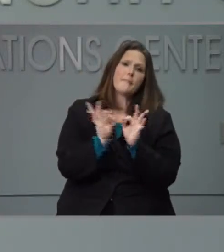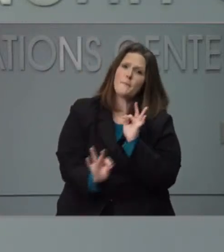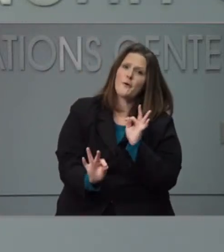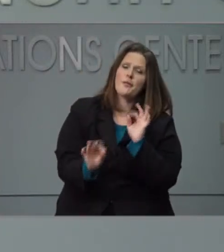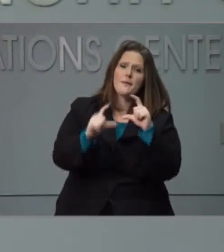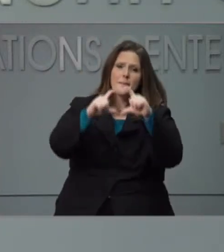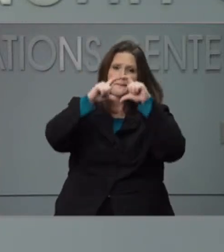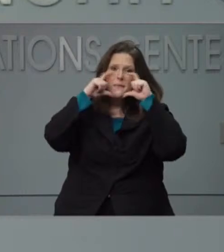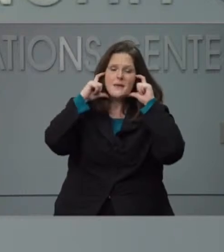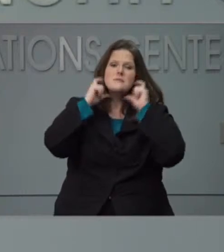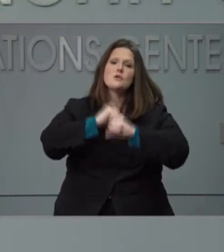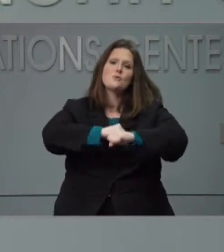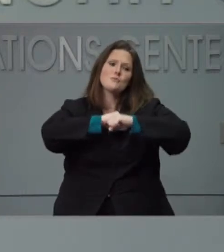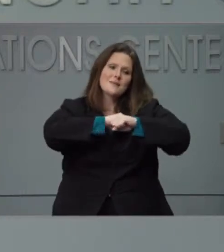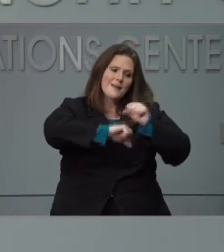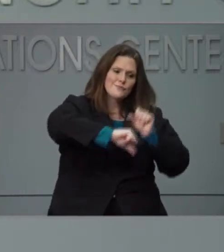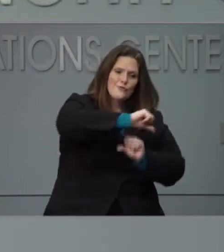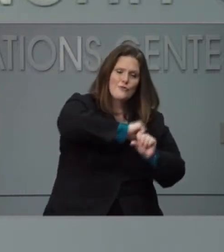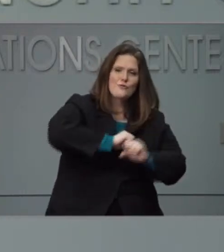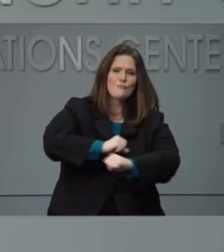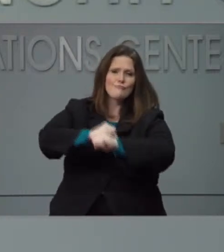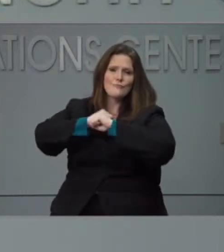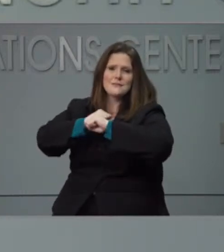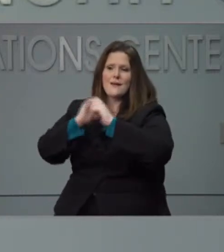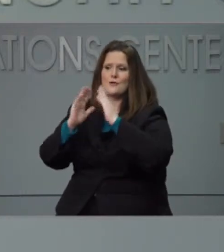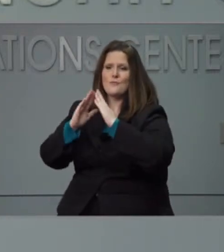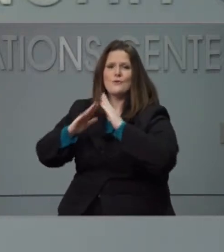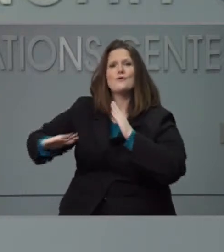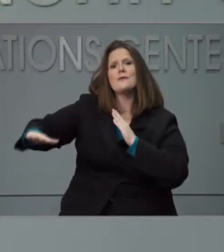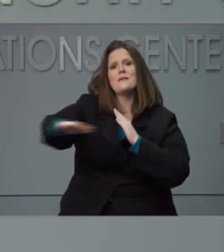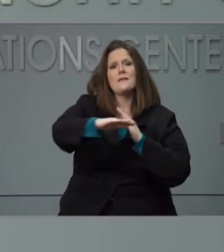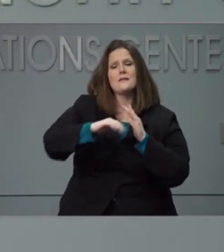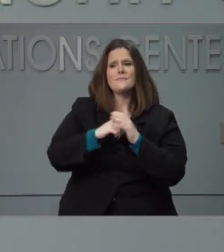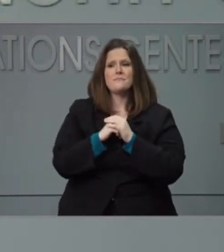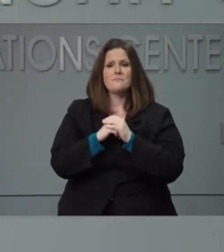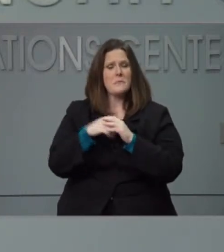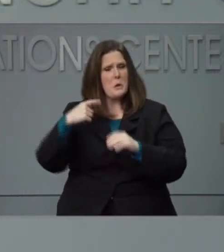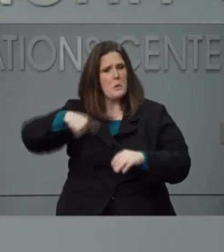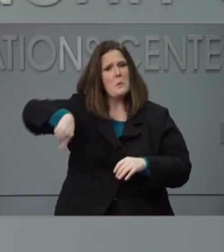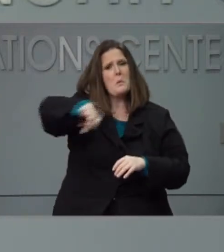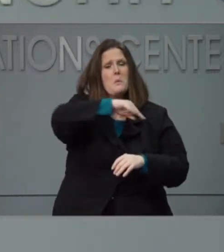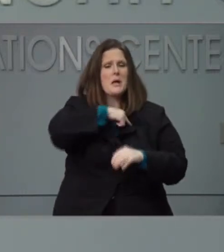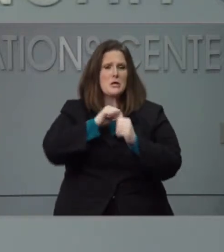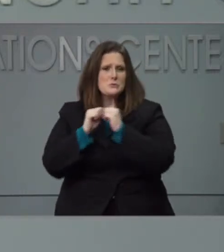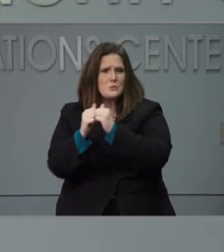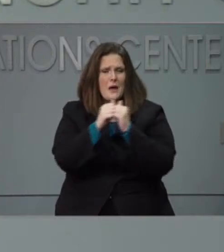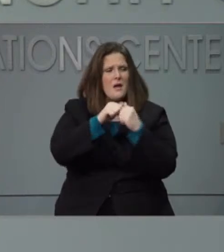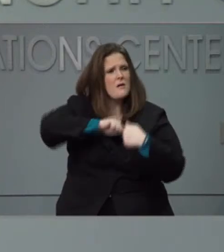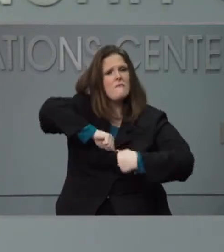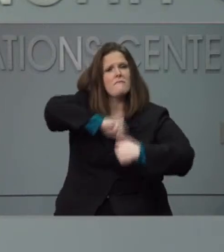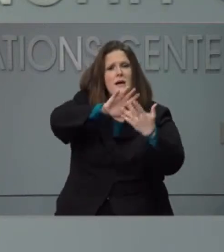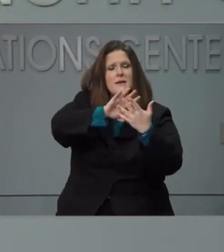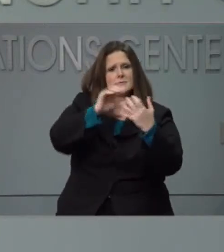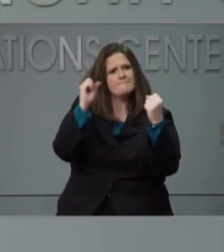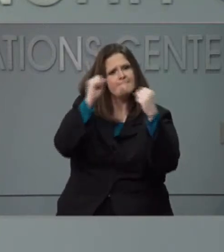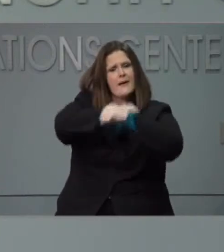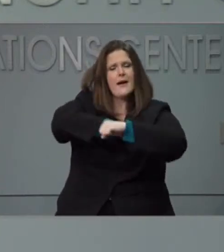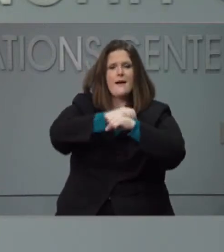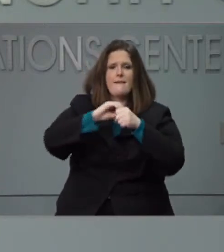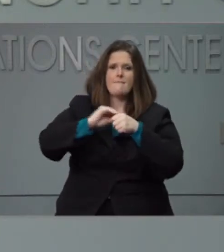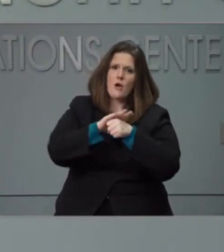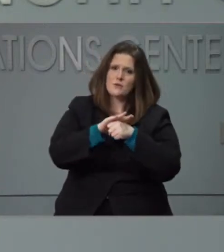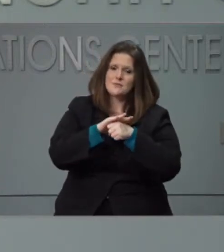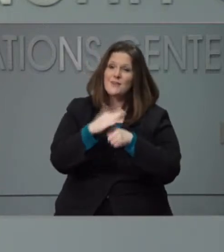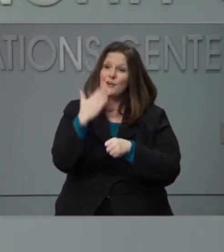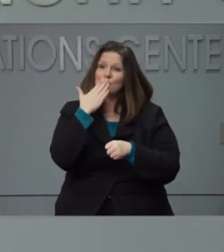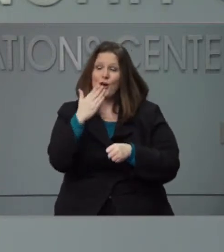other. Confronting the virus head-on and doing our part as individuals is good for our health, and it's